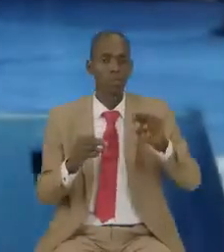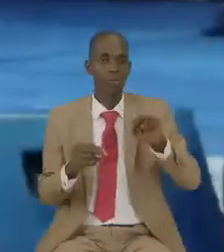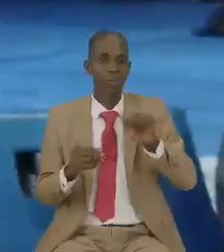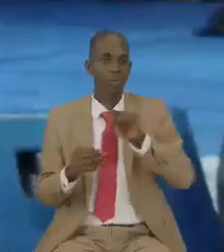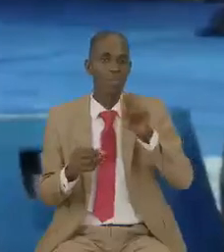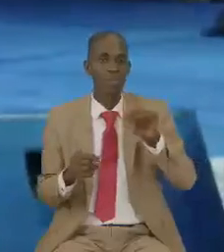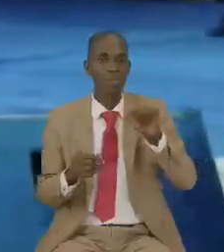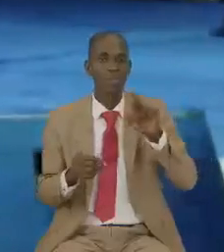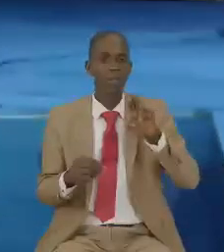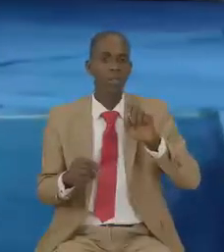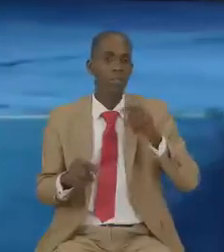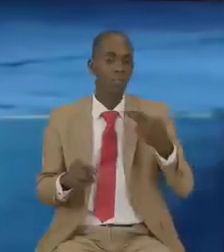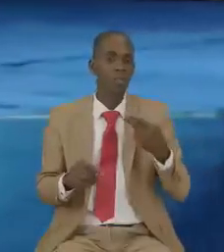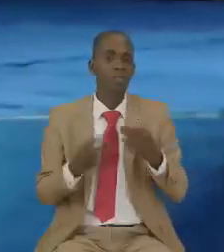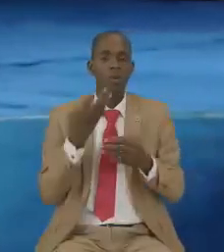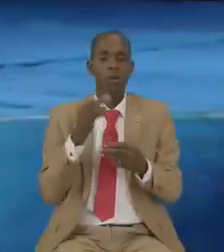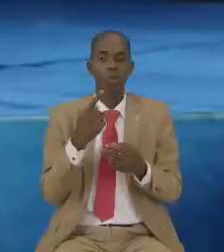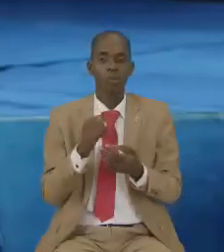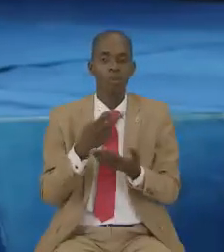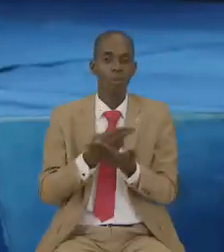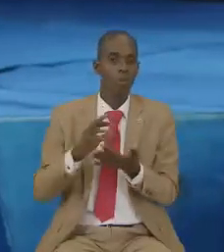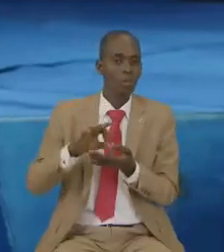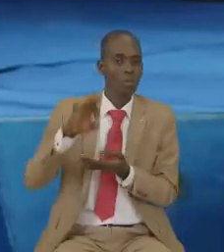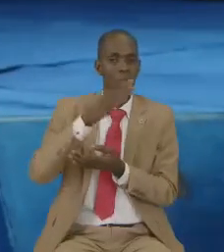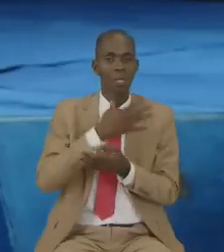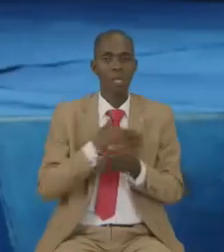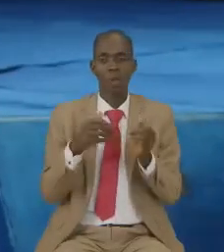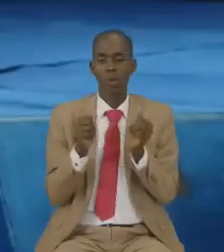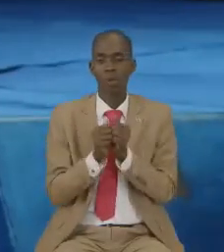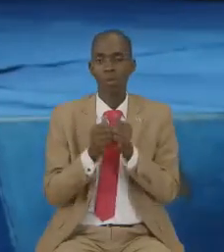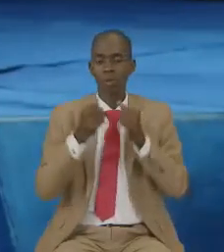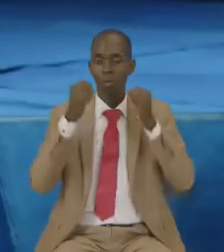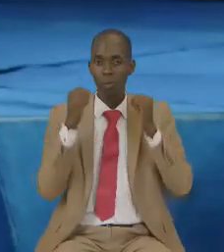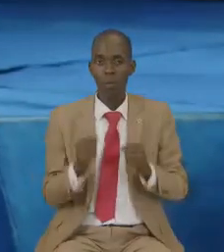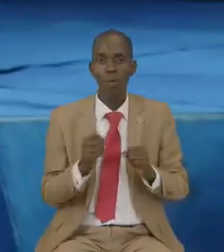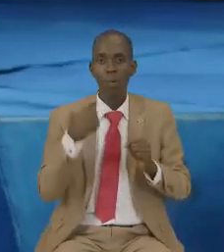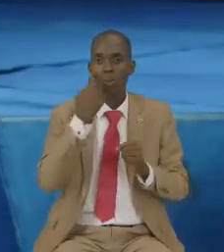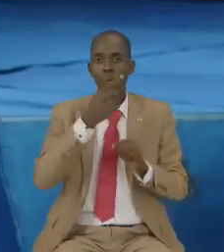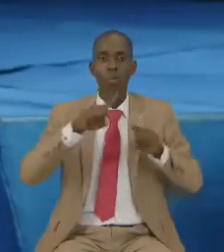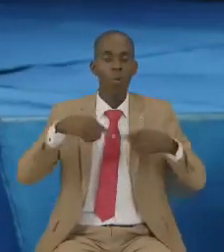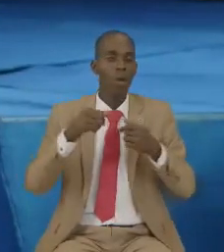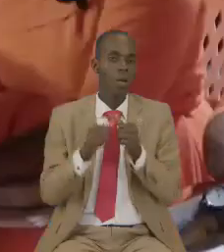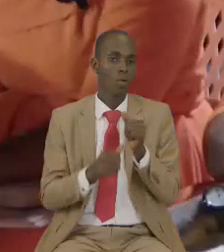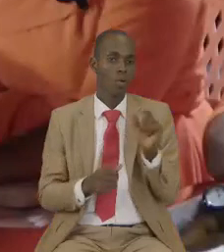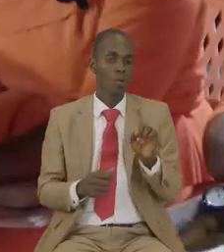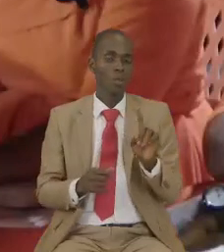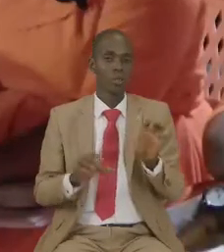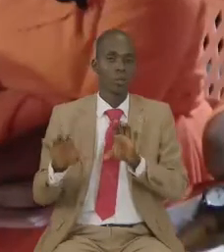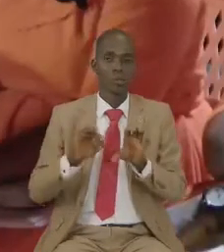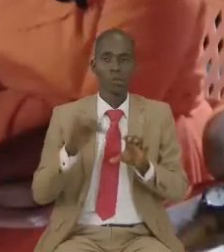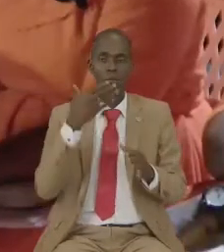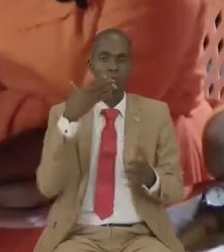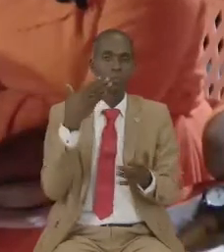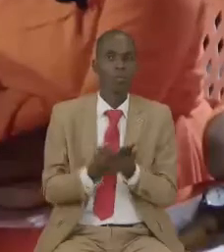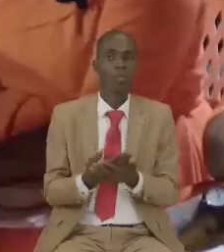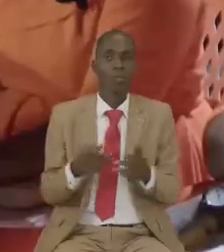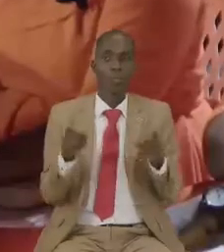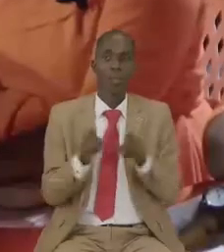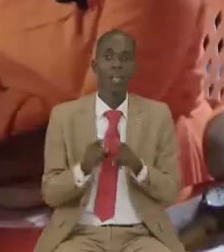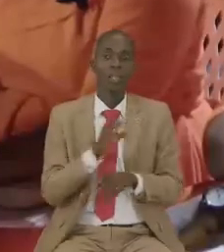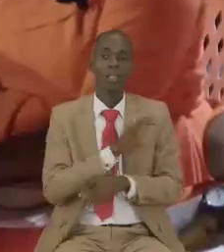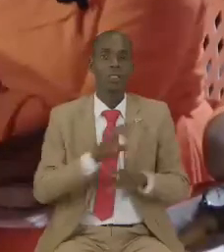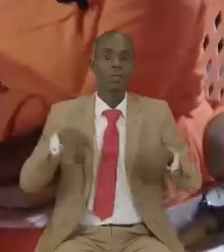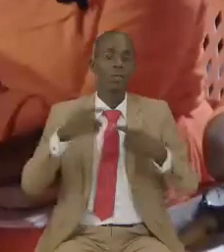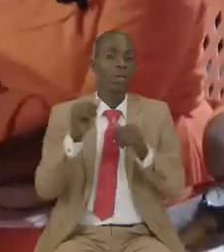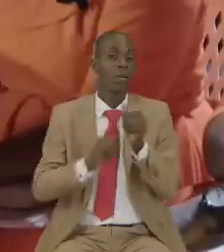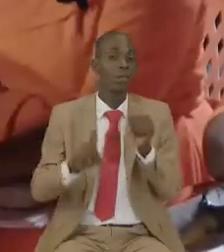with the Holy Ghost and with power, who went about doing good as he goes about